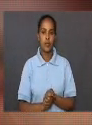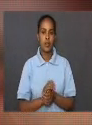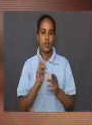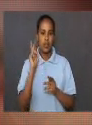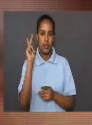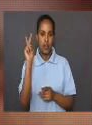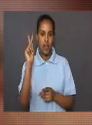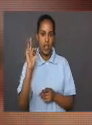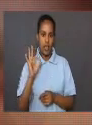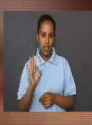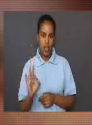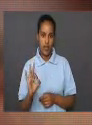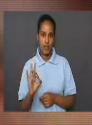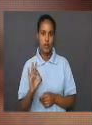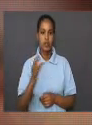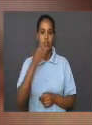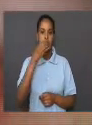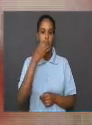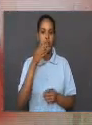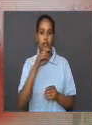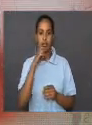Kf of the solvent.